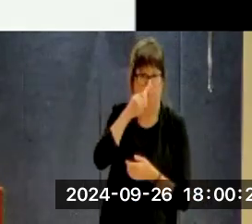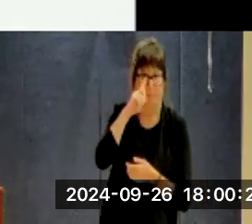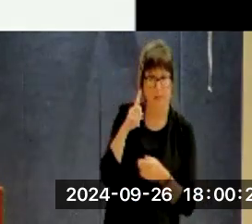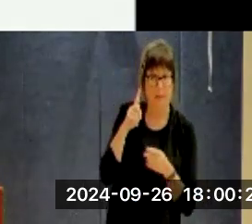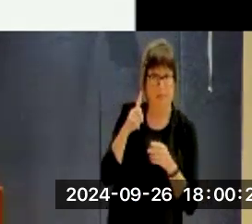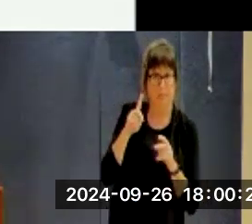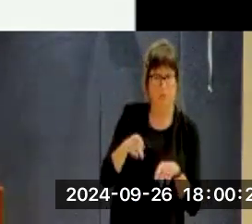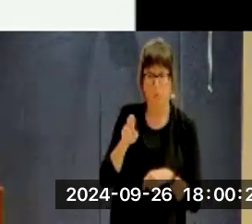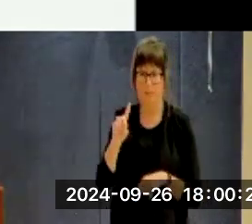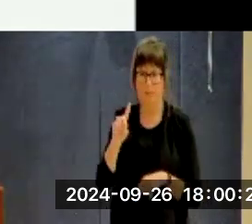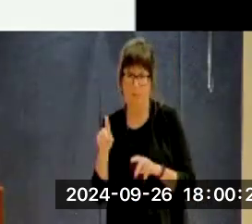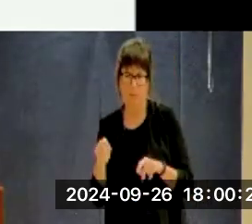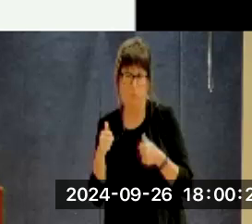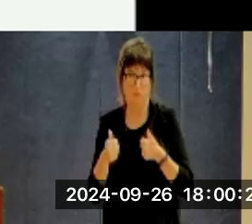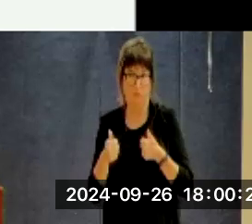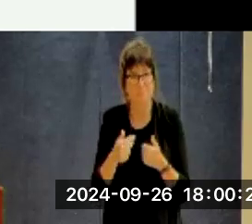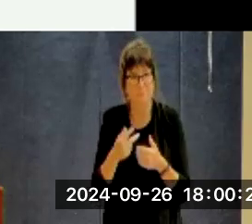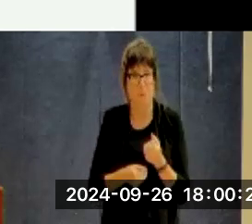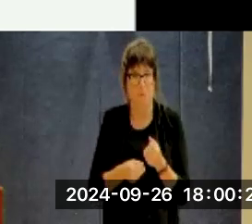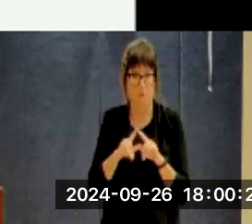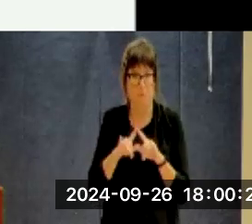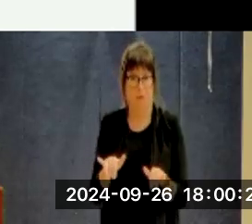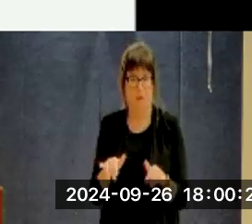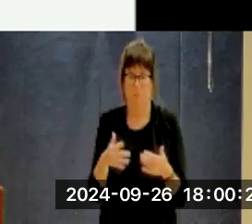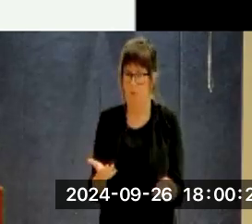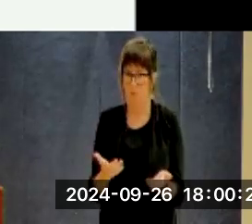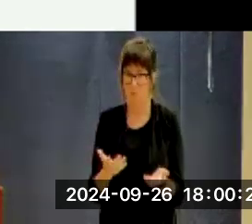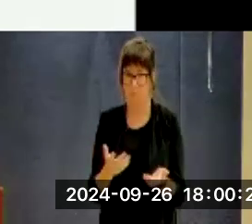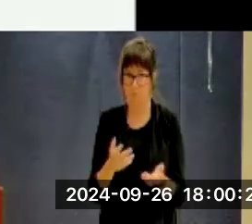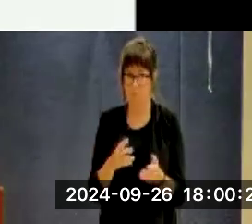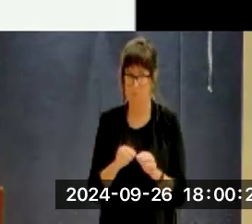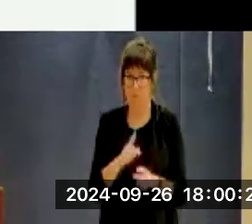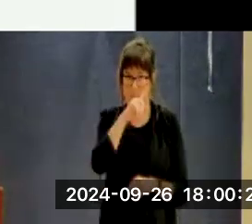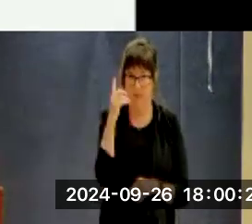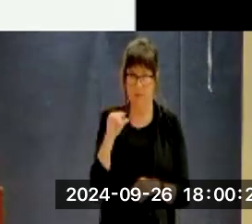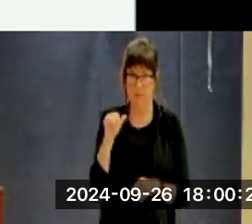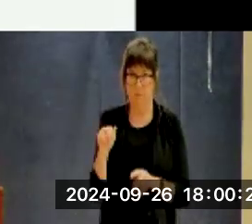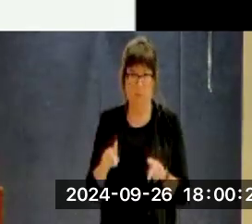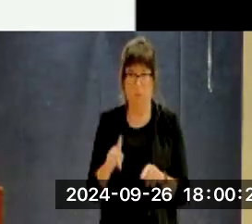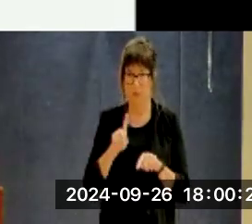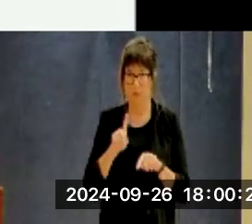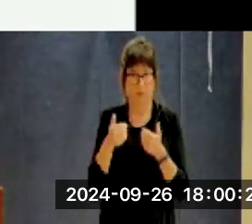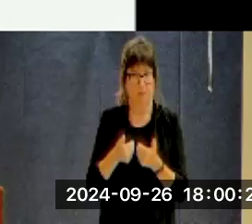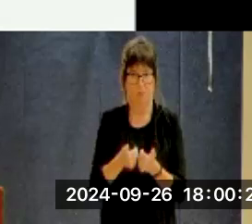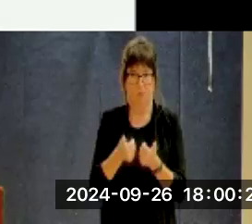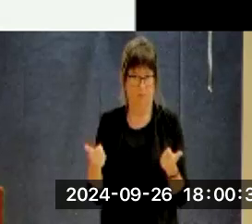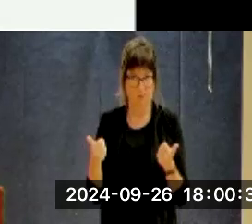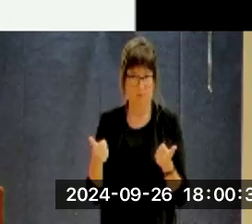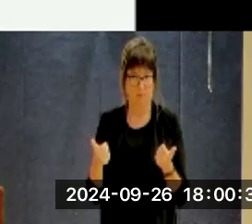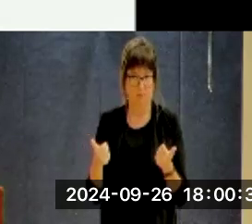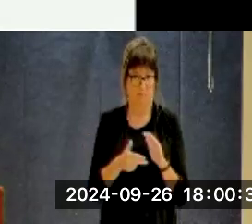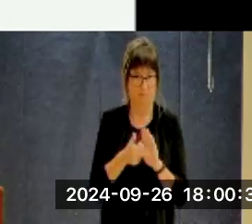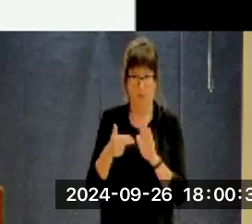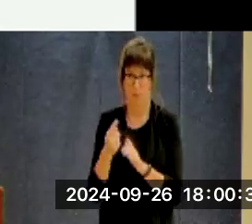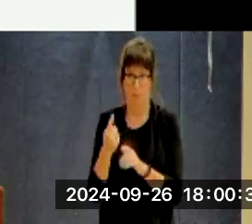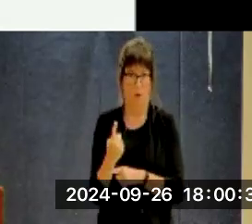like, well, I experienced both at the same time. This person saw me as a Black disabled person, so we can't put one